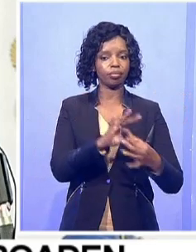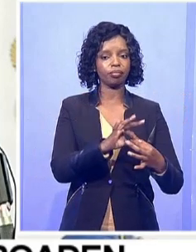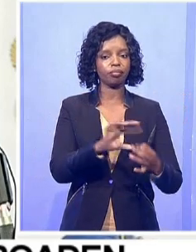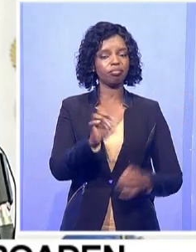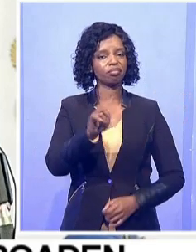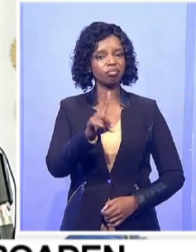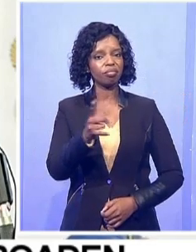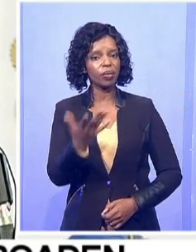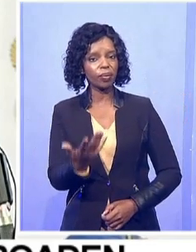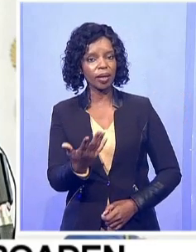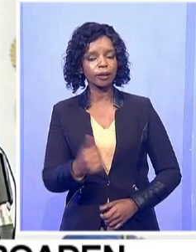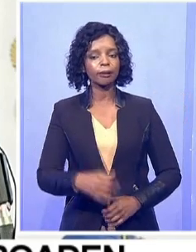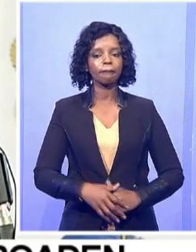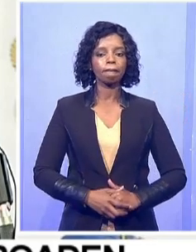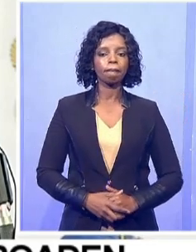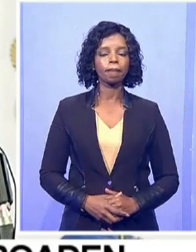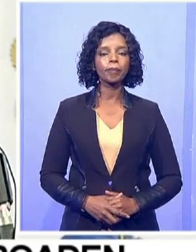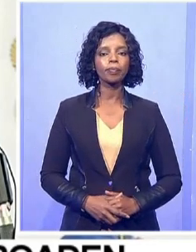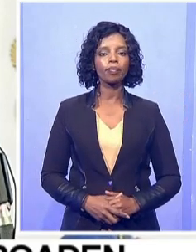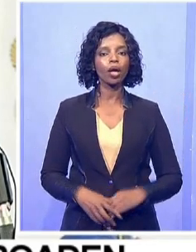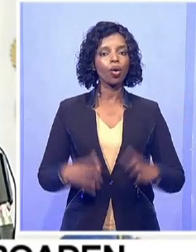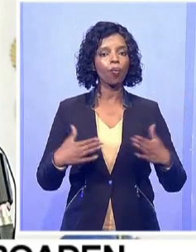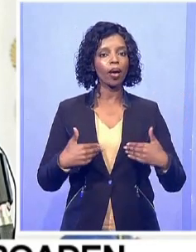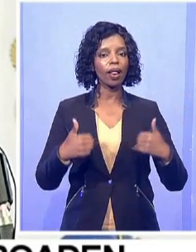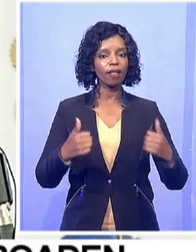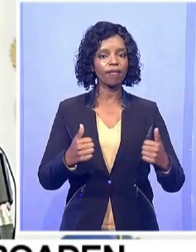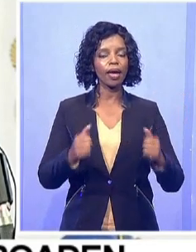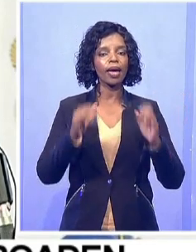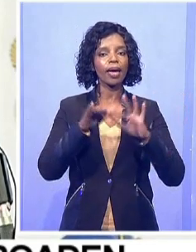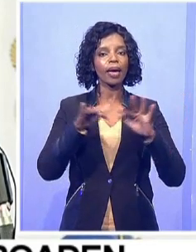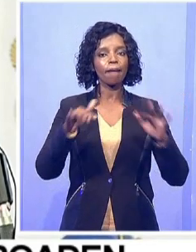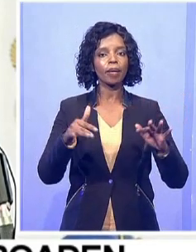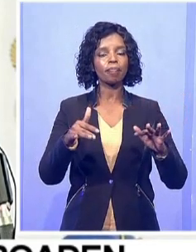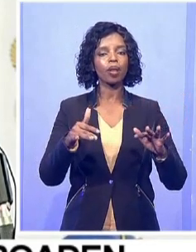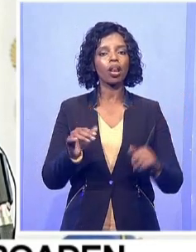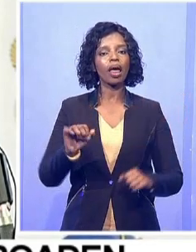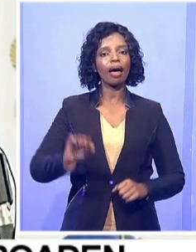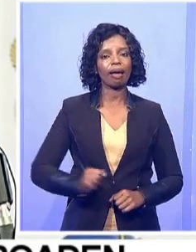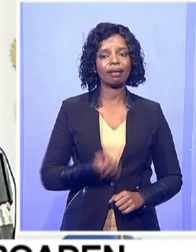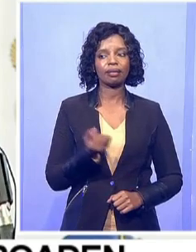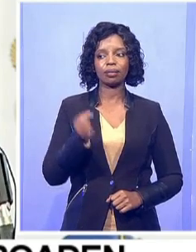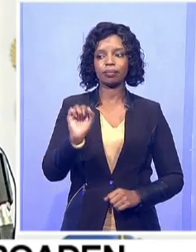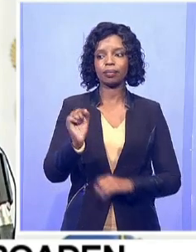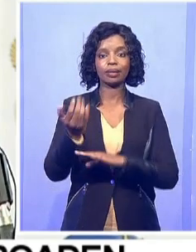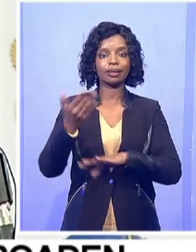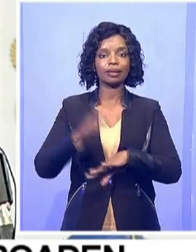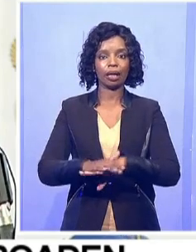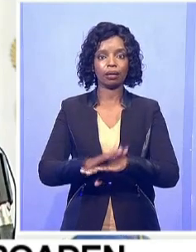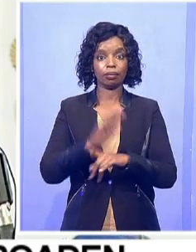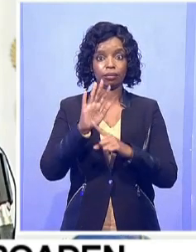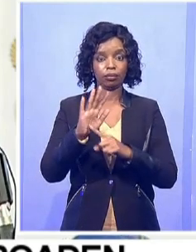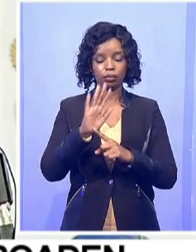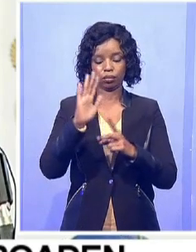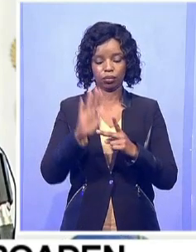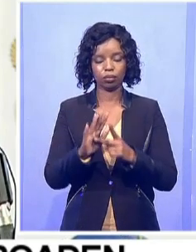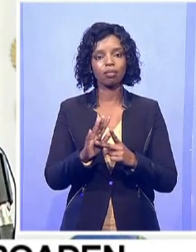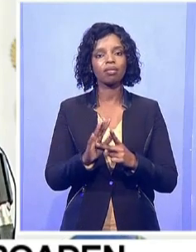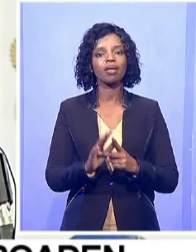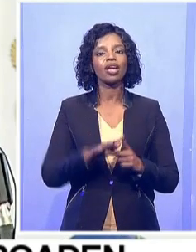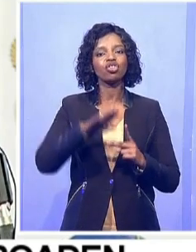the welfare of widows and orphans of our military veterans.